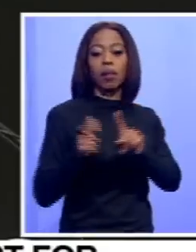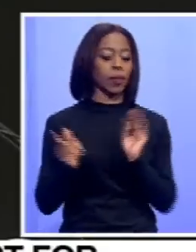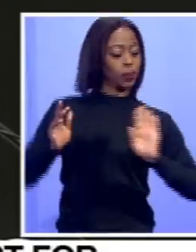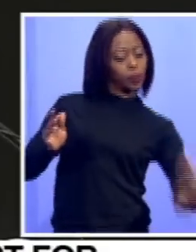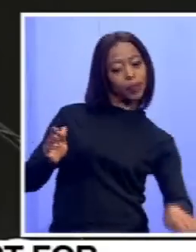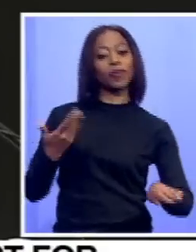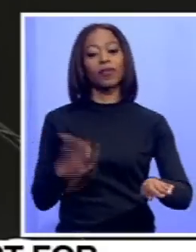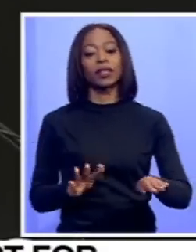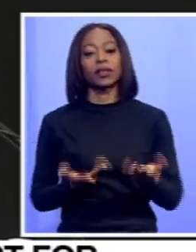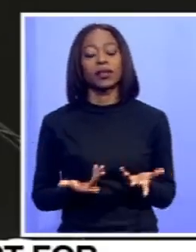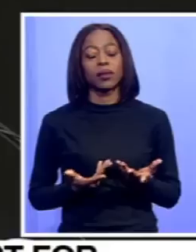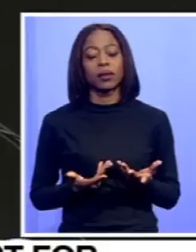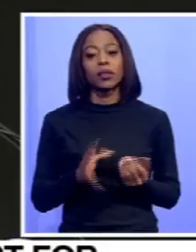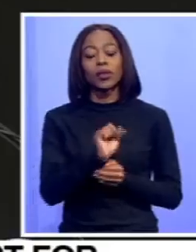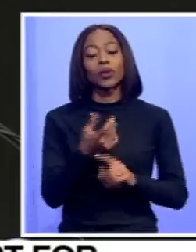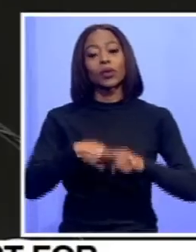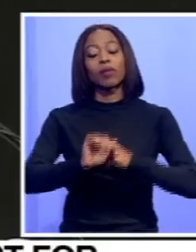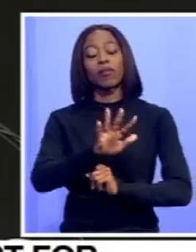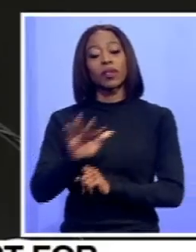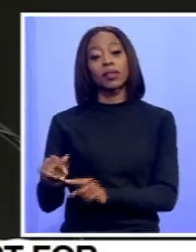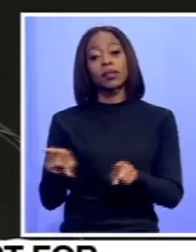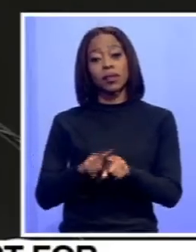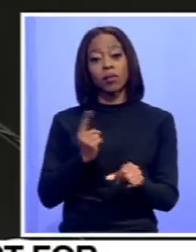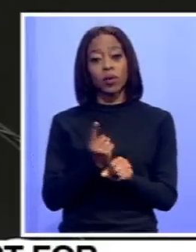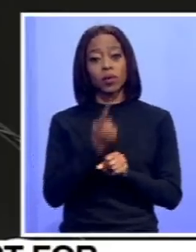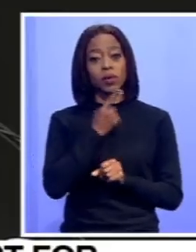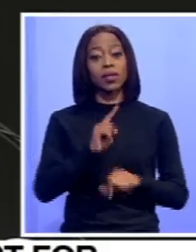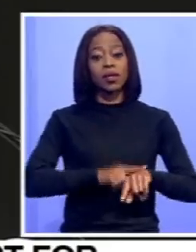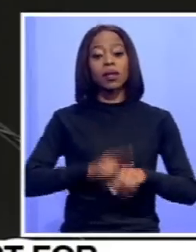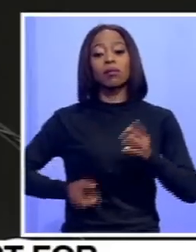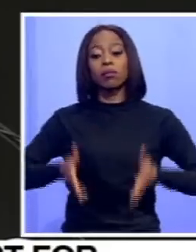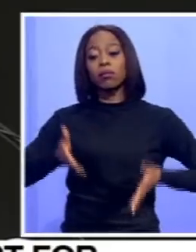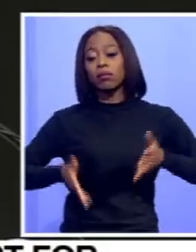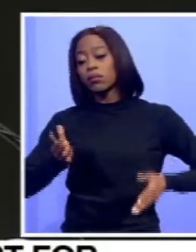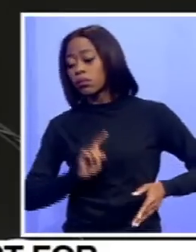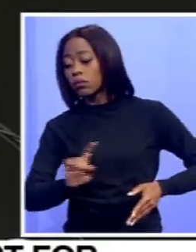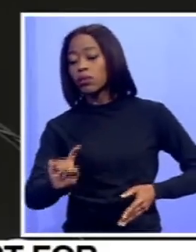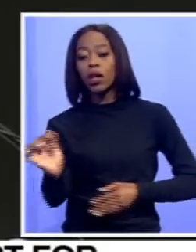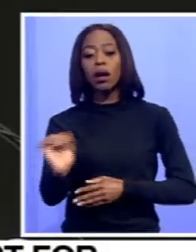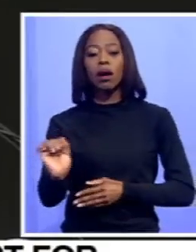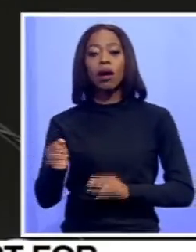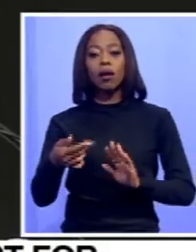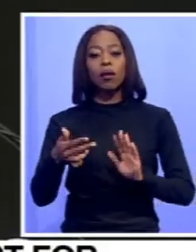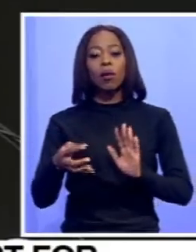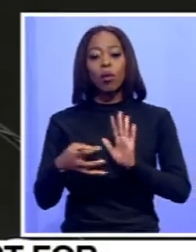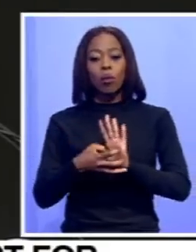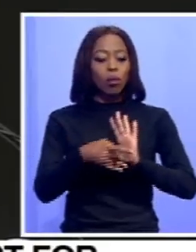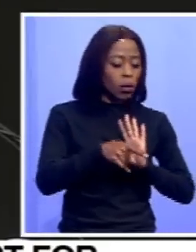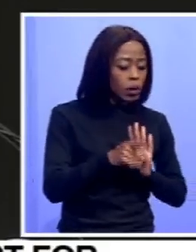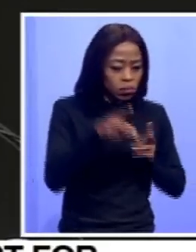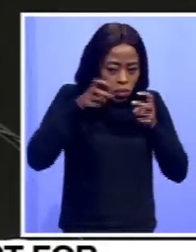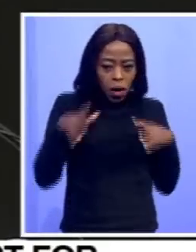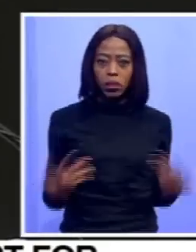permit there. Sub 56. He then contended that when he went to the vehicle, the permit had not been visible.